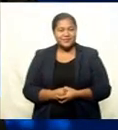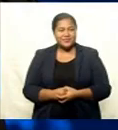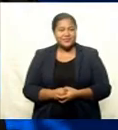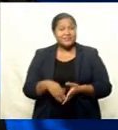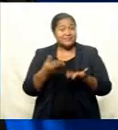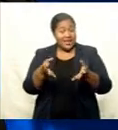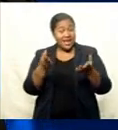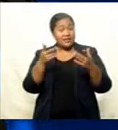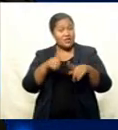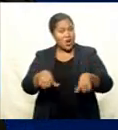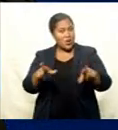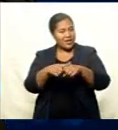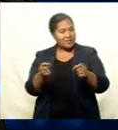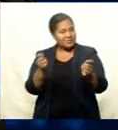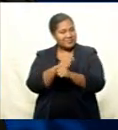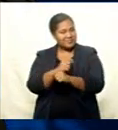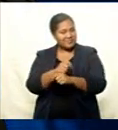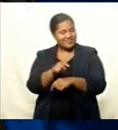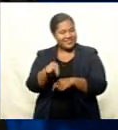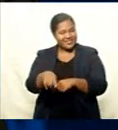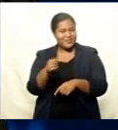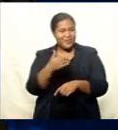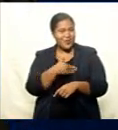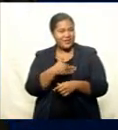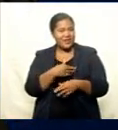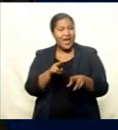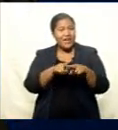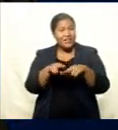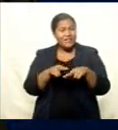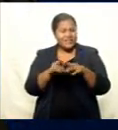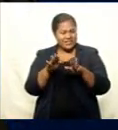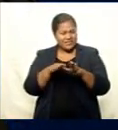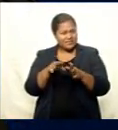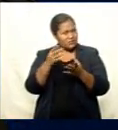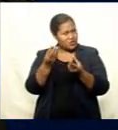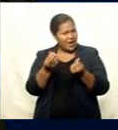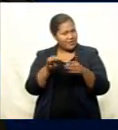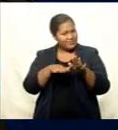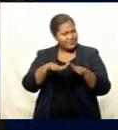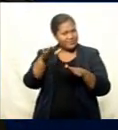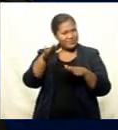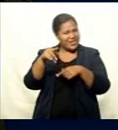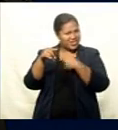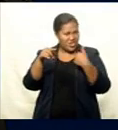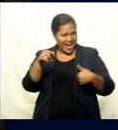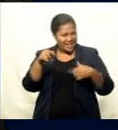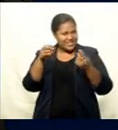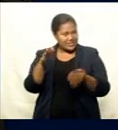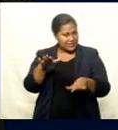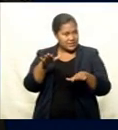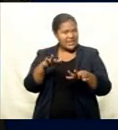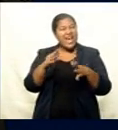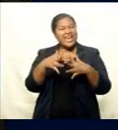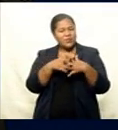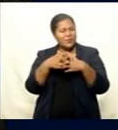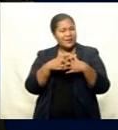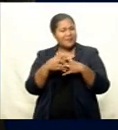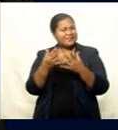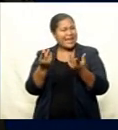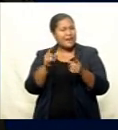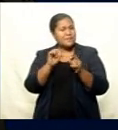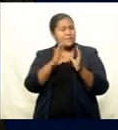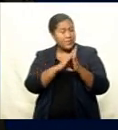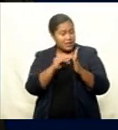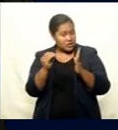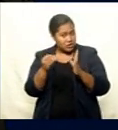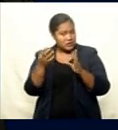the local exchange rates are set early this morning. The Fiji dollar rose against the Chinese yuan, US greenback and the PNG kina. It